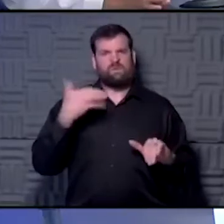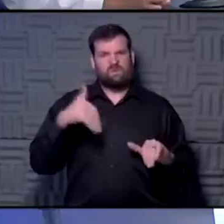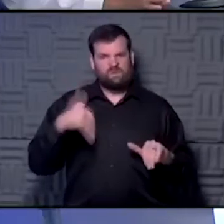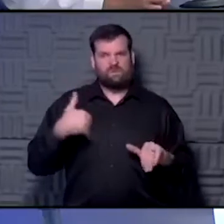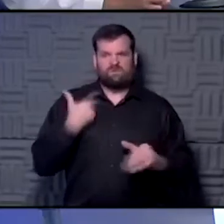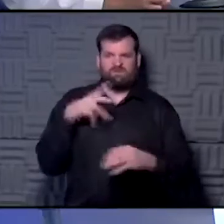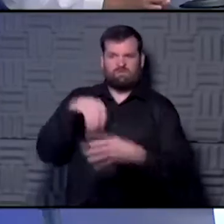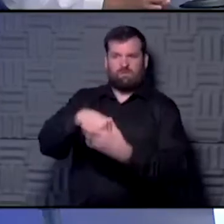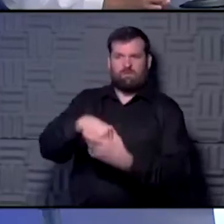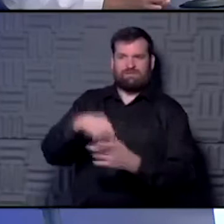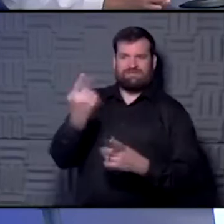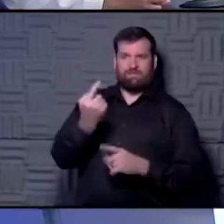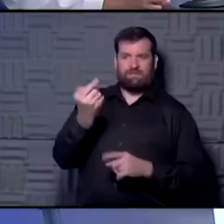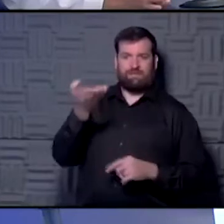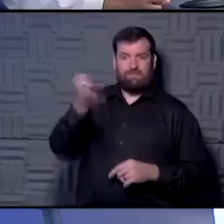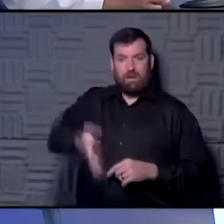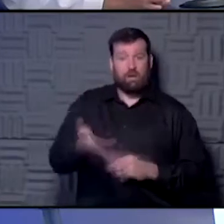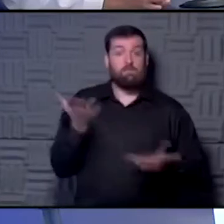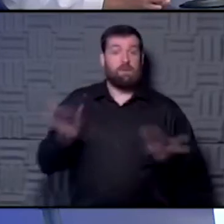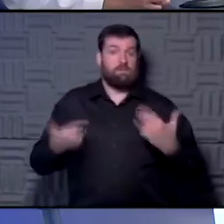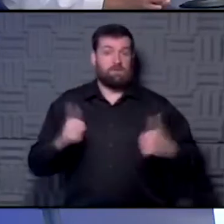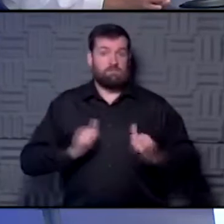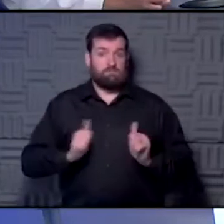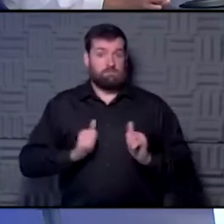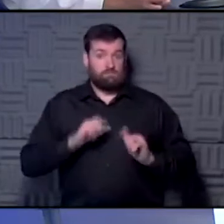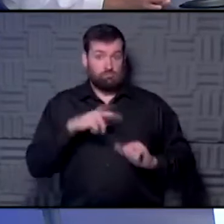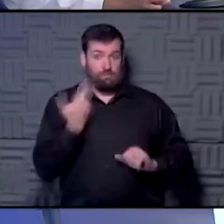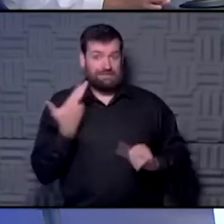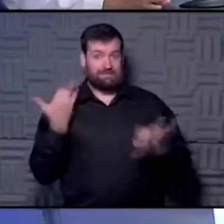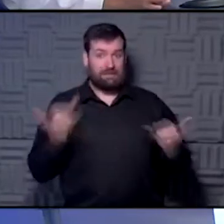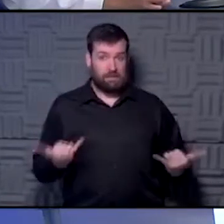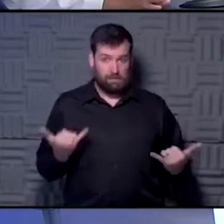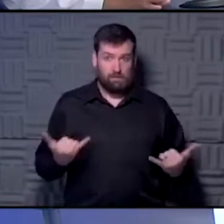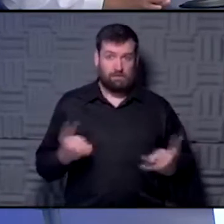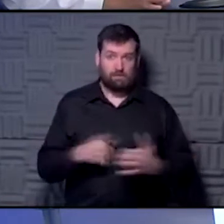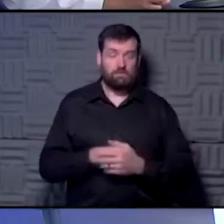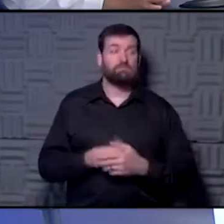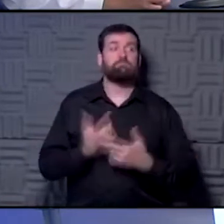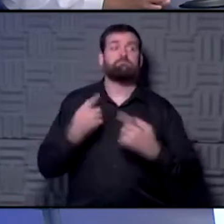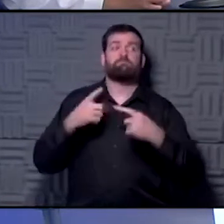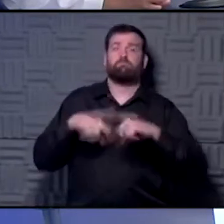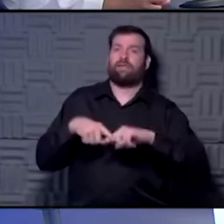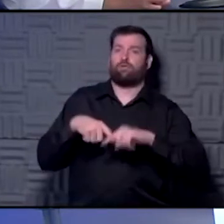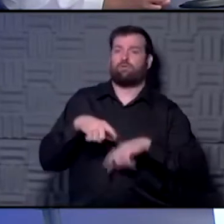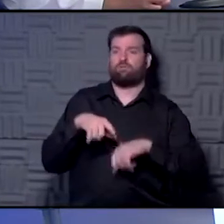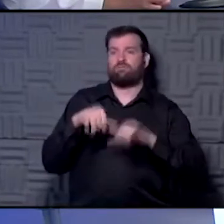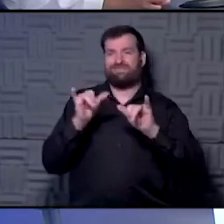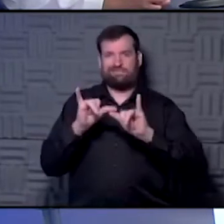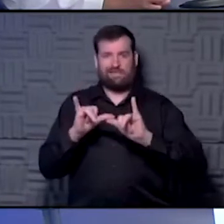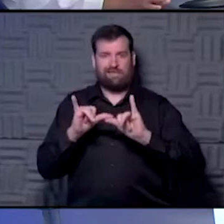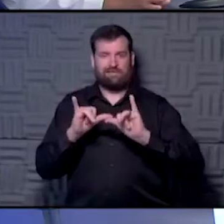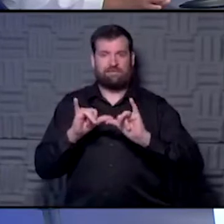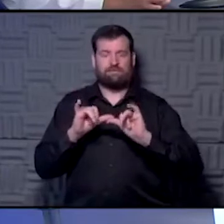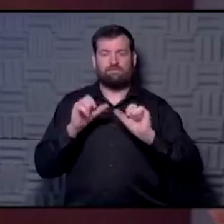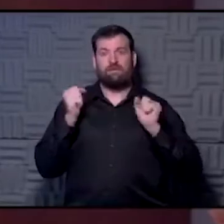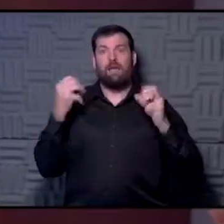participated in something in that area, maybe I'm now a concern, and depending on the size of the